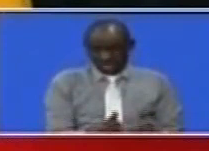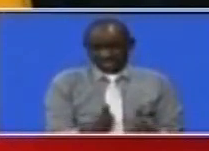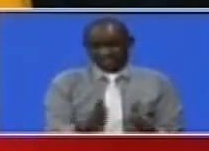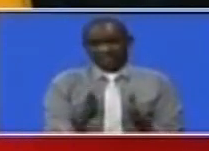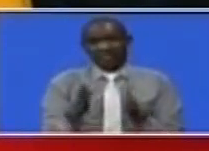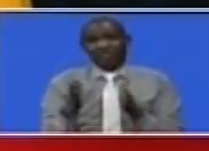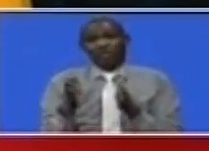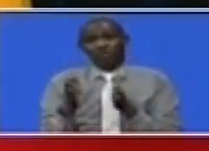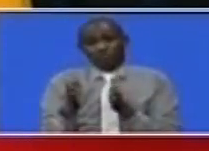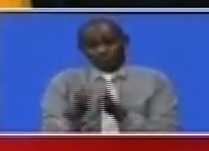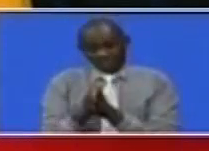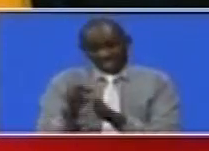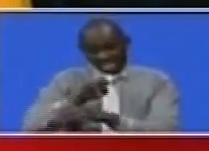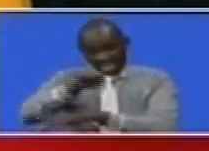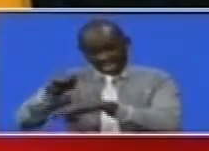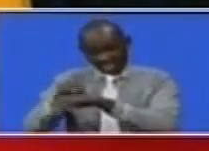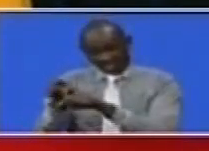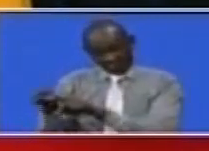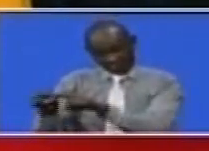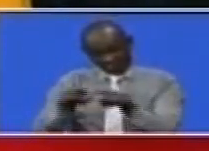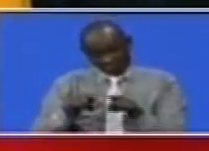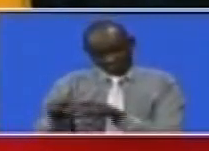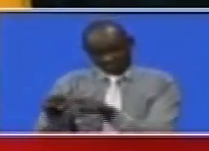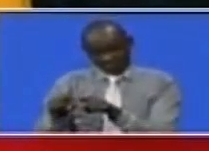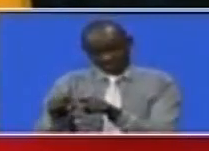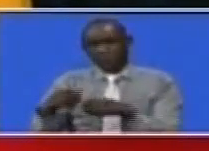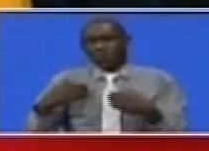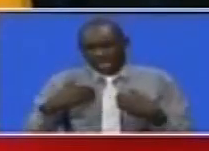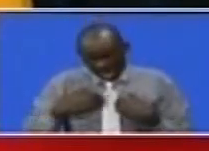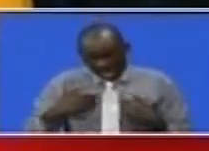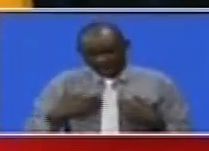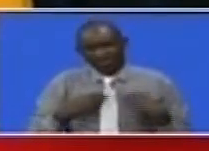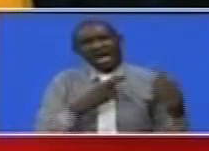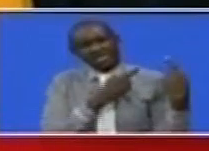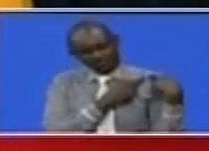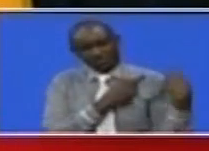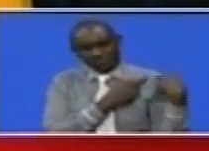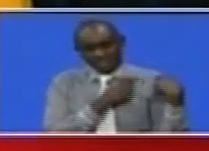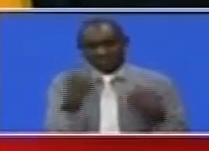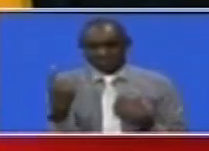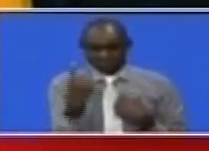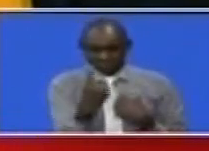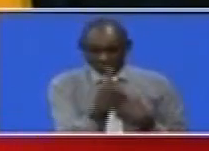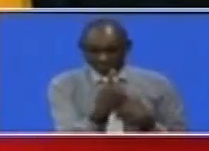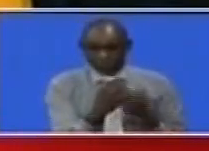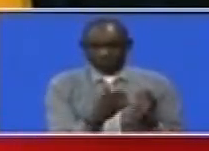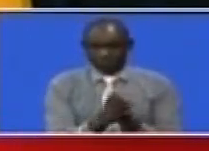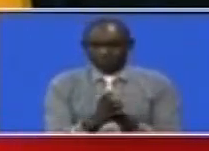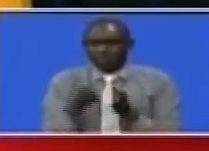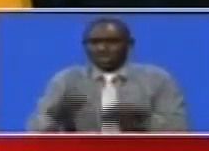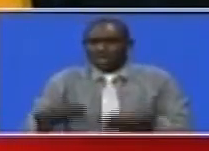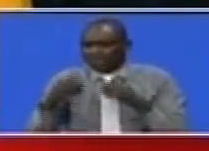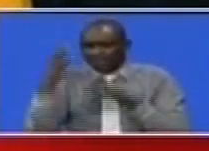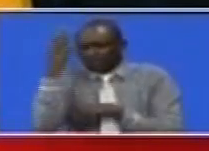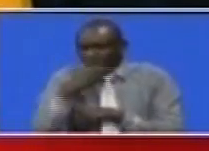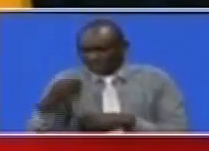beings and nature. We have a responsibility to pass on the